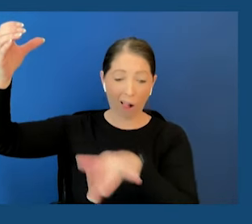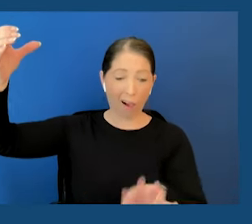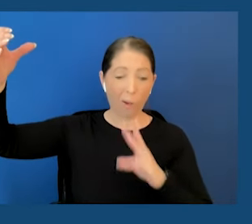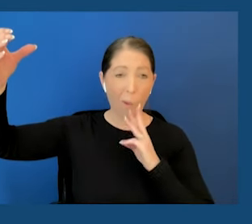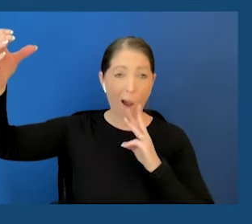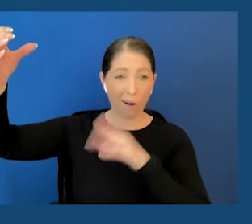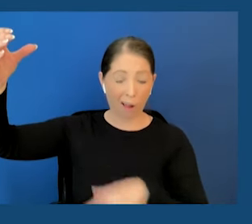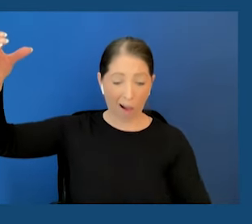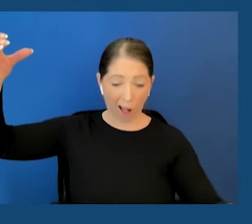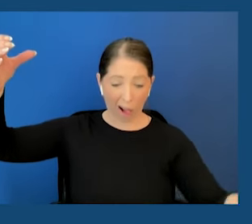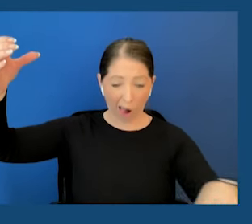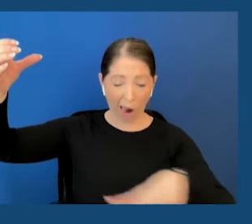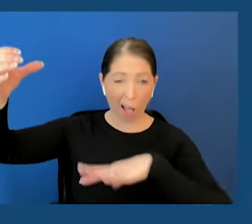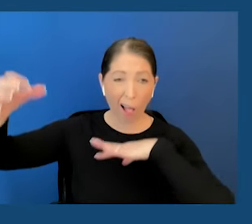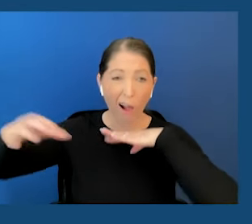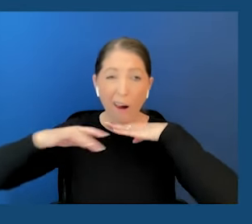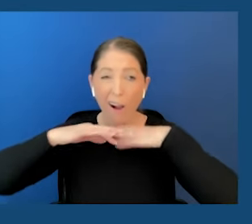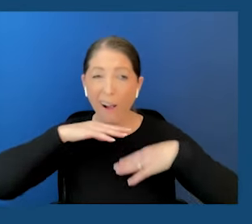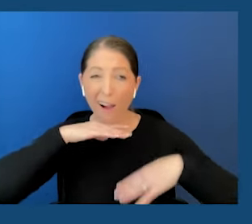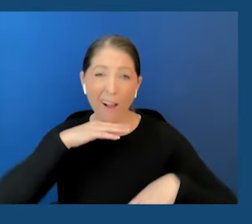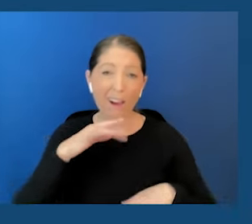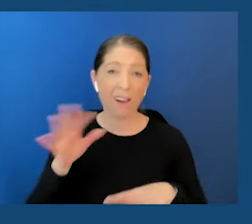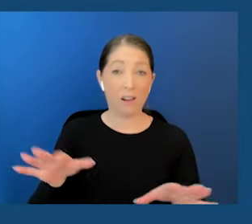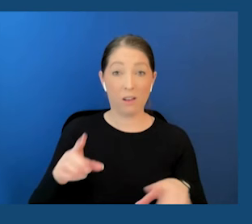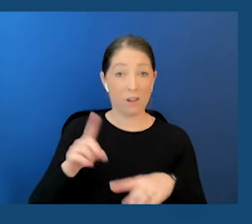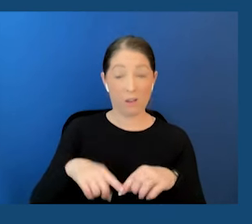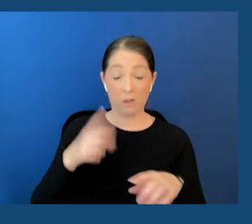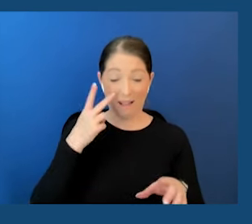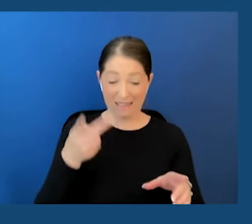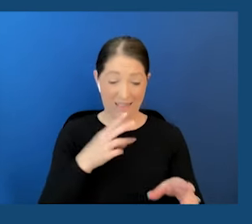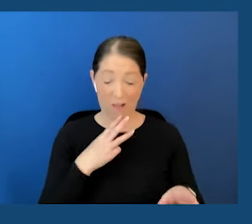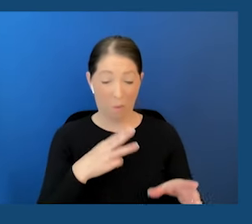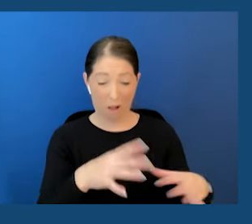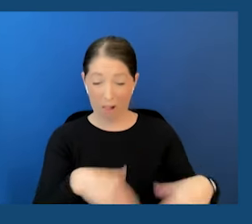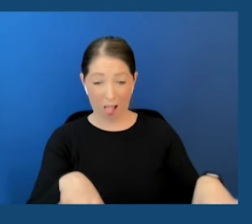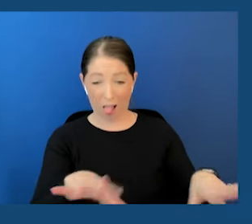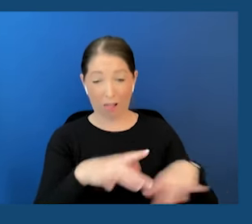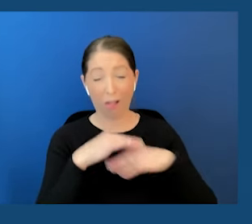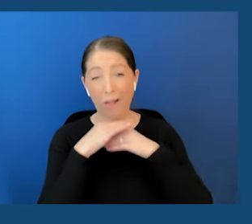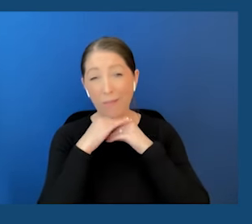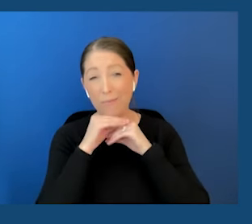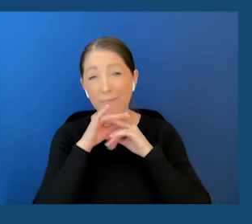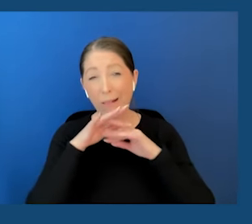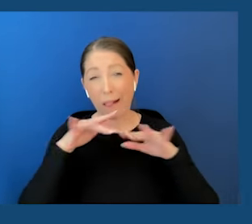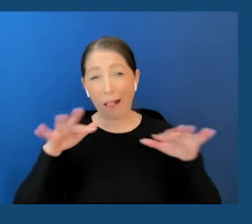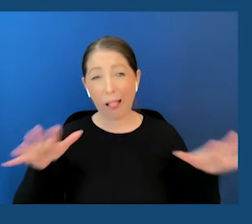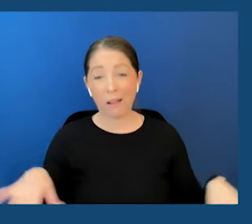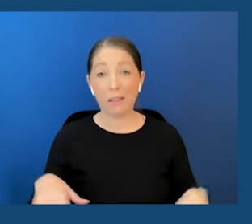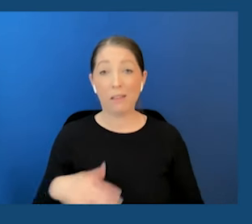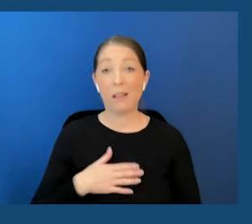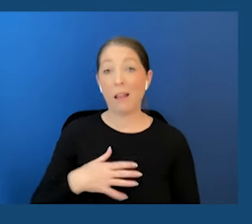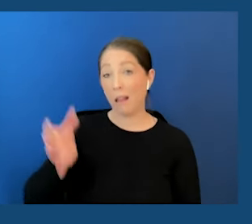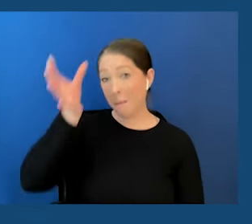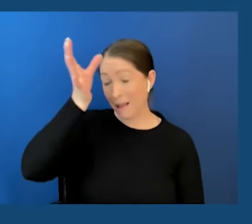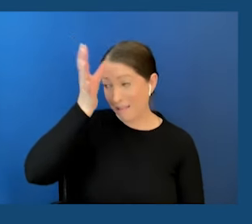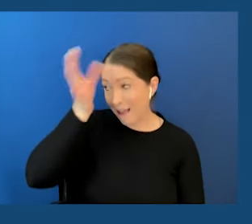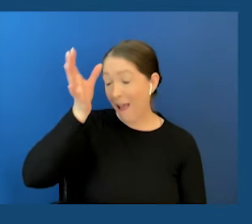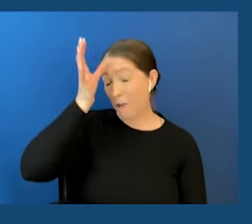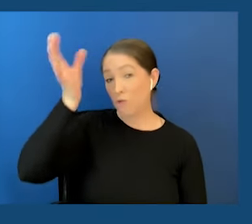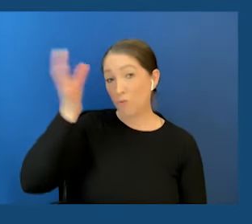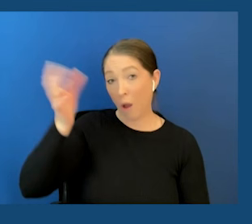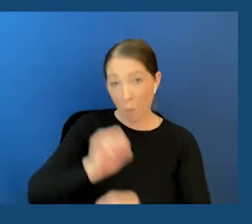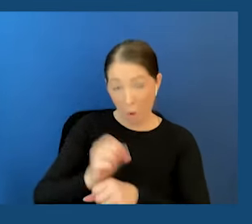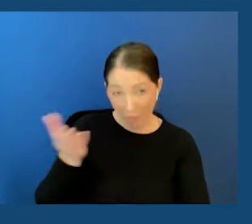this gasping steel structures. Polluting everything in sight. That's where my dad and grandpa worked and my uncles. So we have